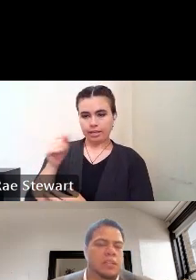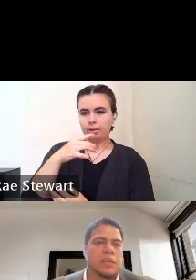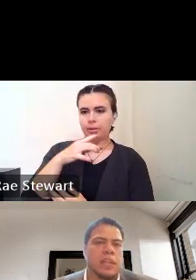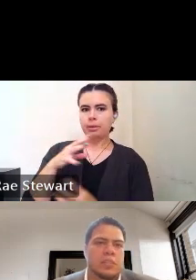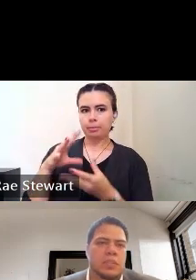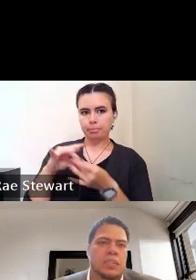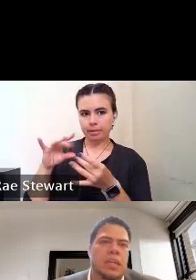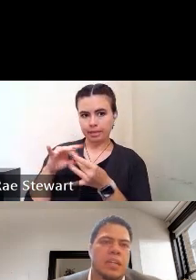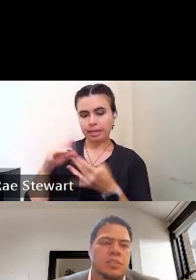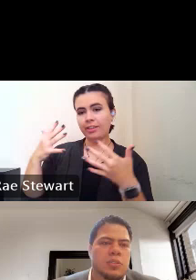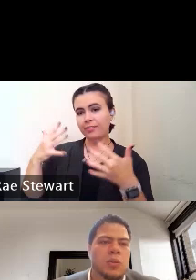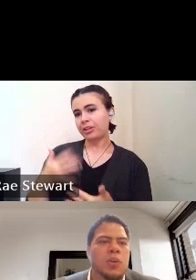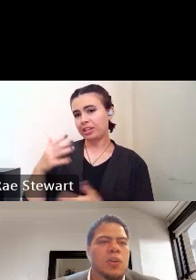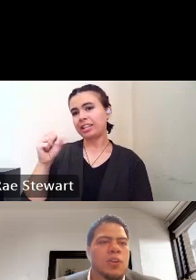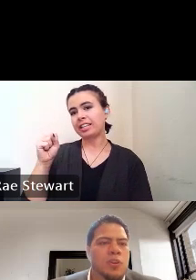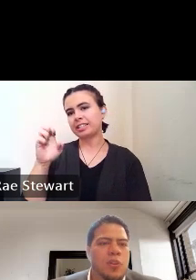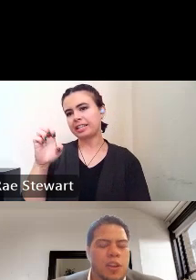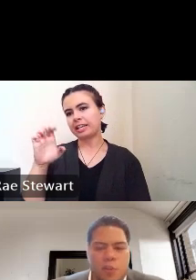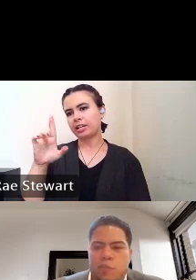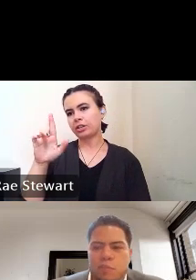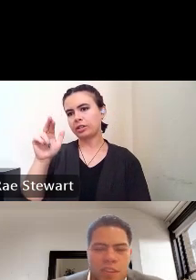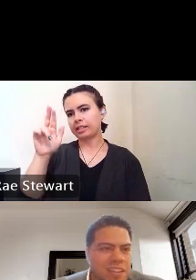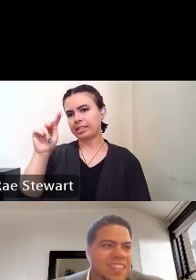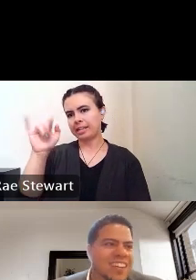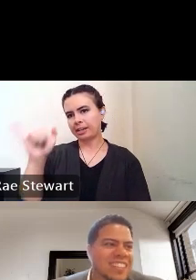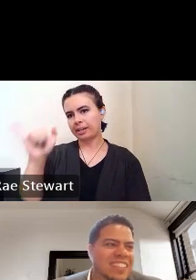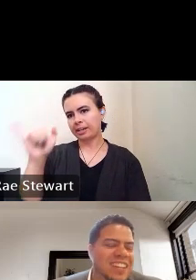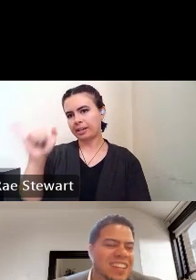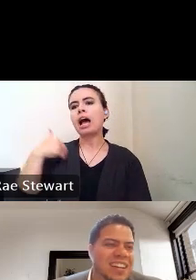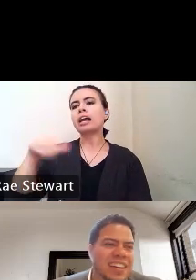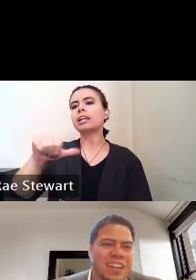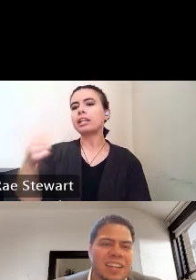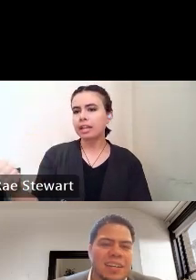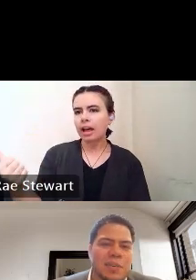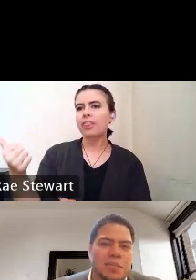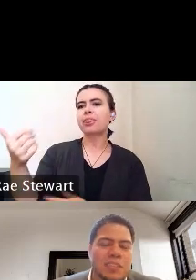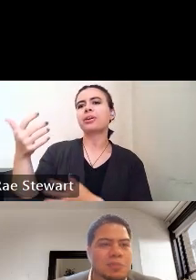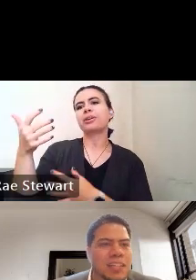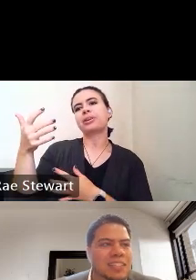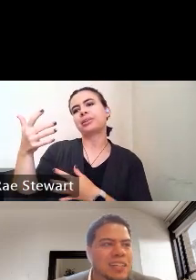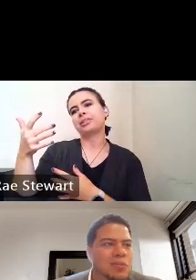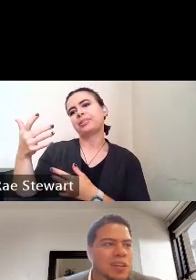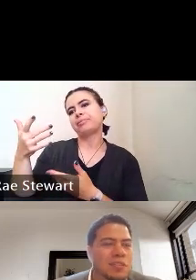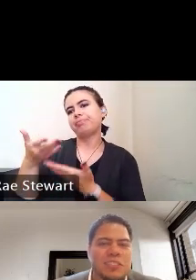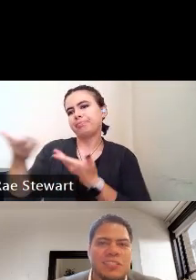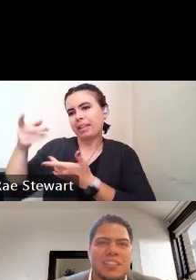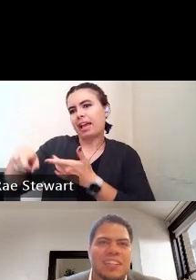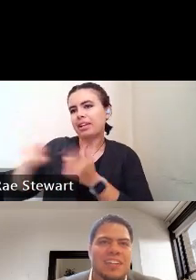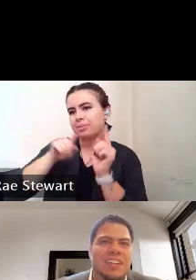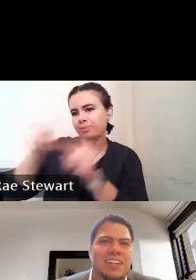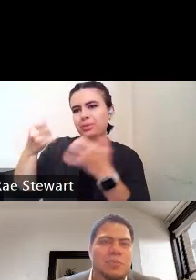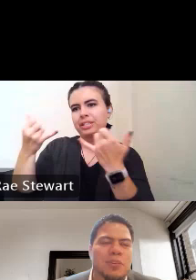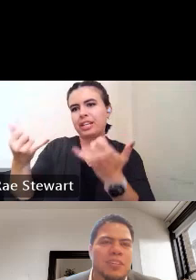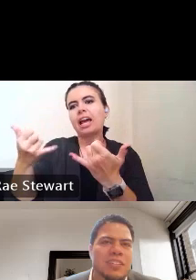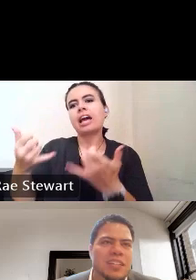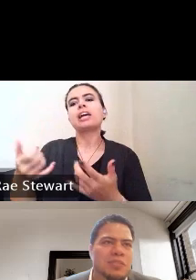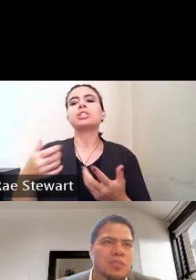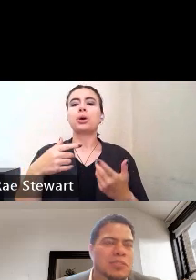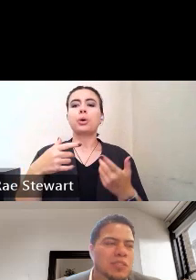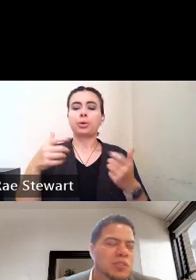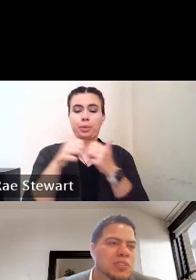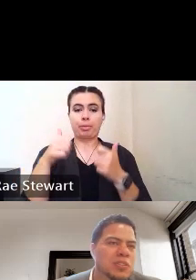secretary had another engagement today, and so you're here with me today. This is my second week officially as part of